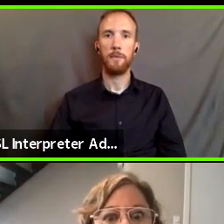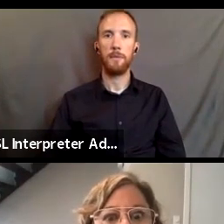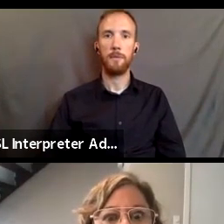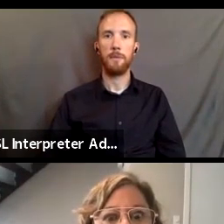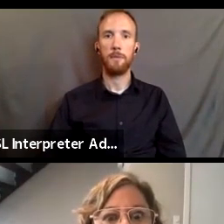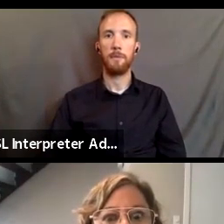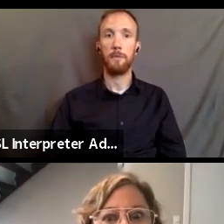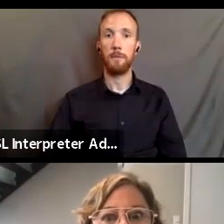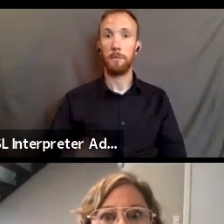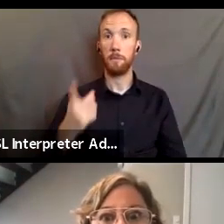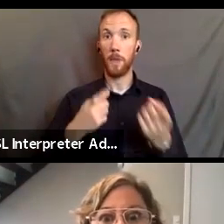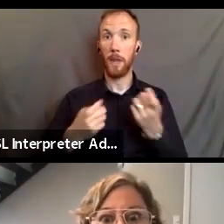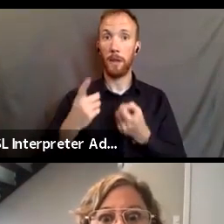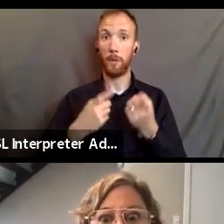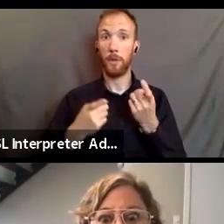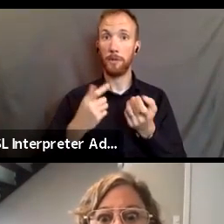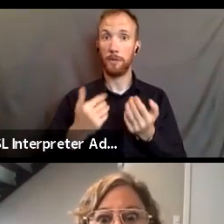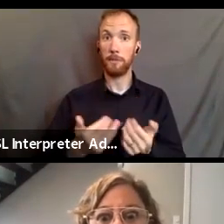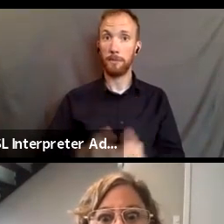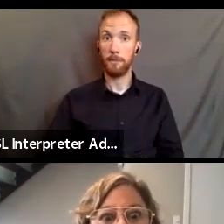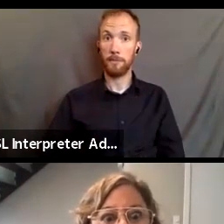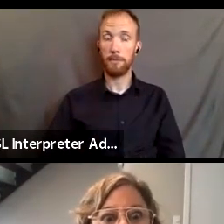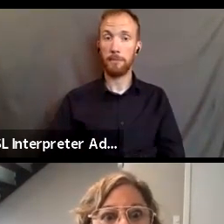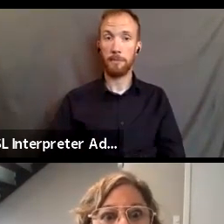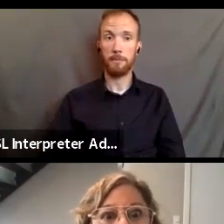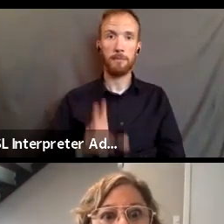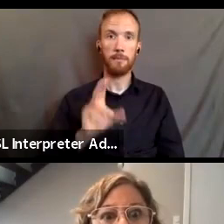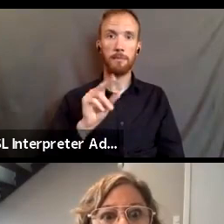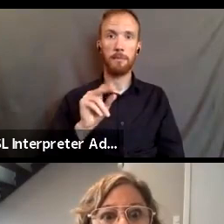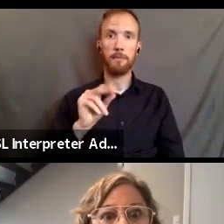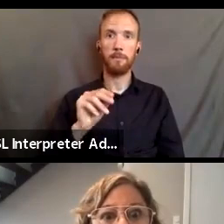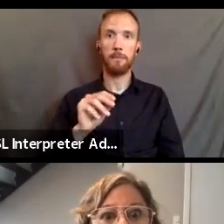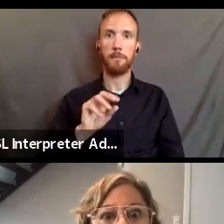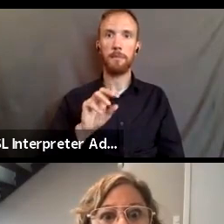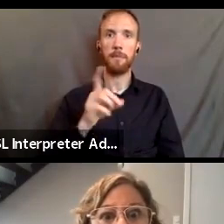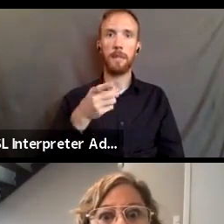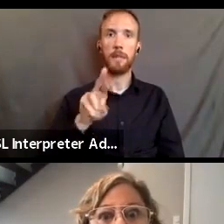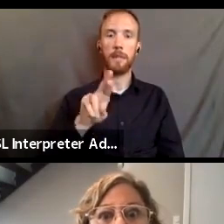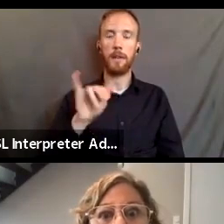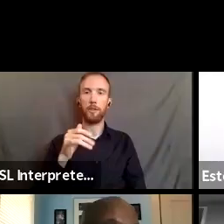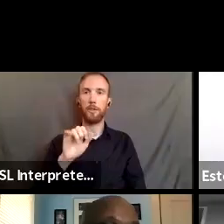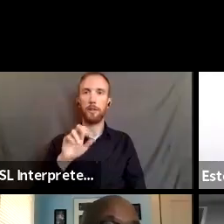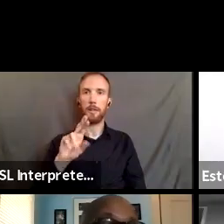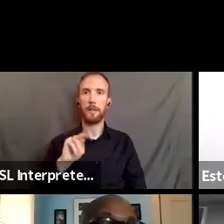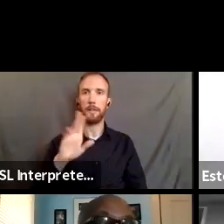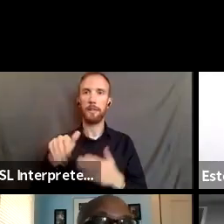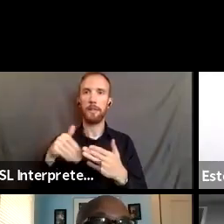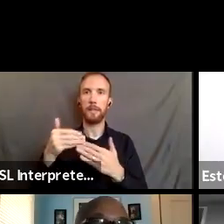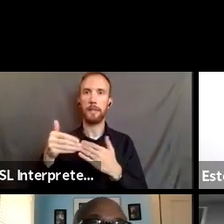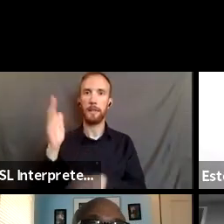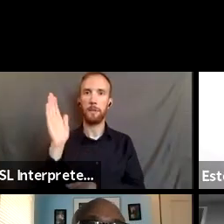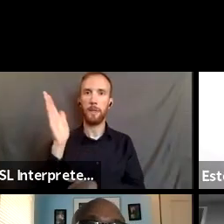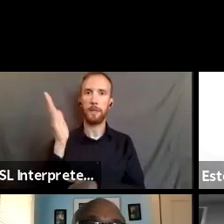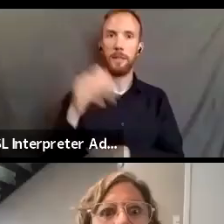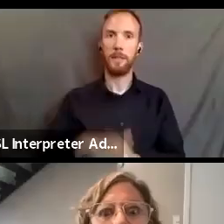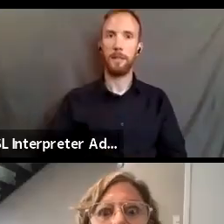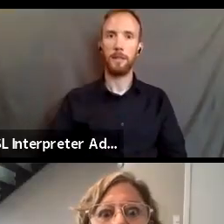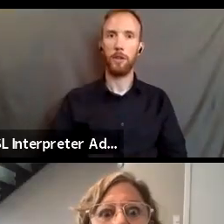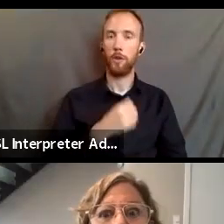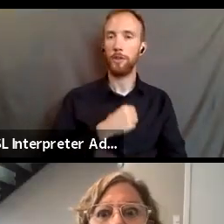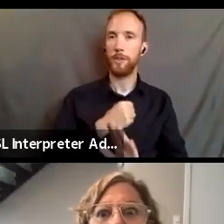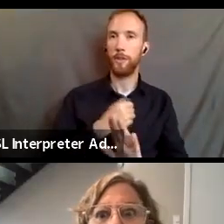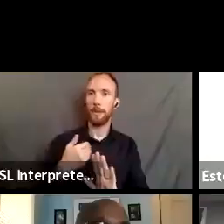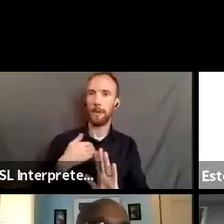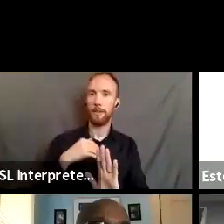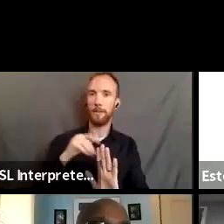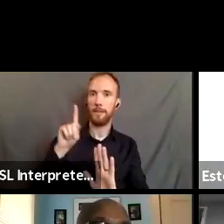any questions at this time or if not dr jackson will proceed to the next presentation i'm just sorry another question yes oh